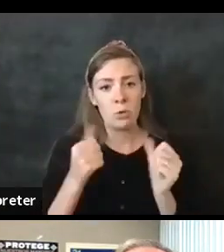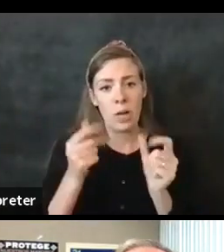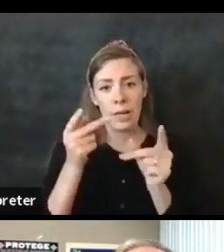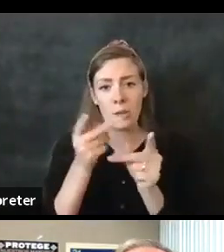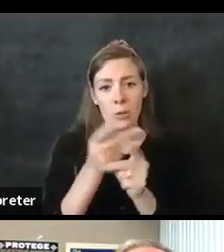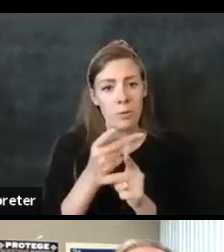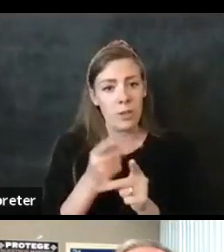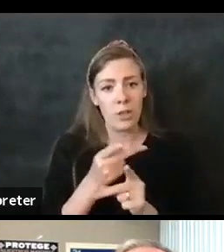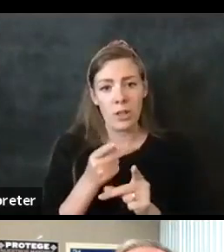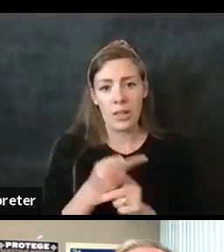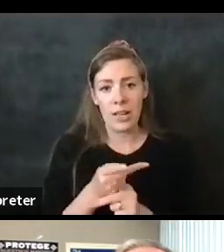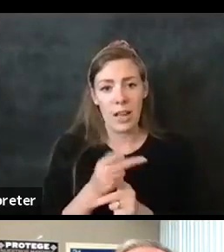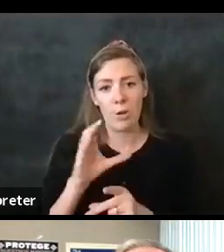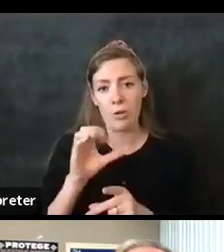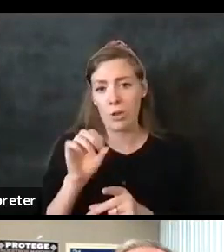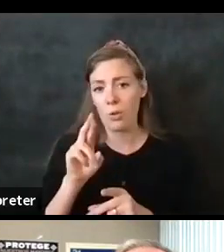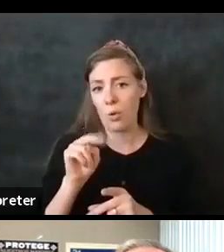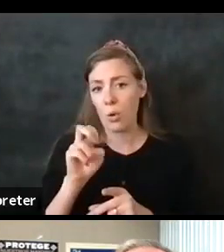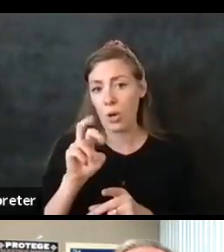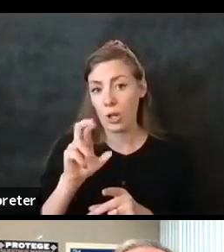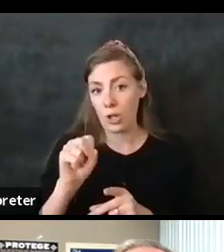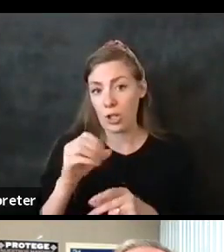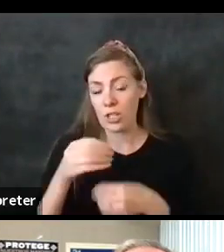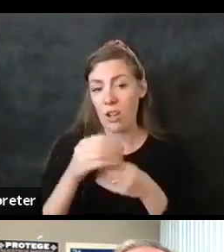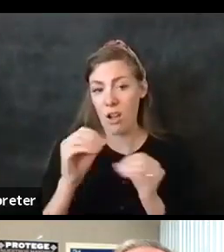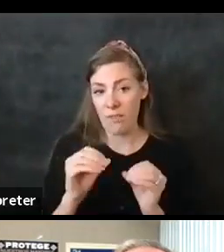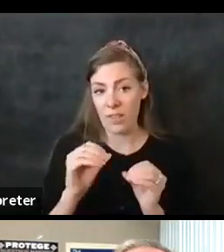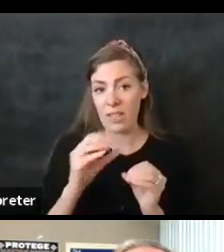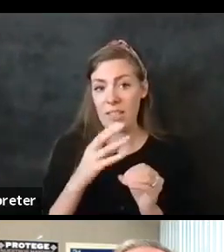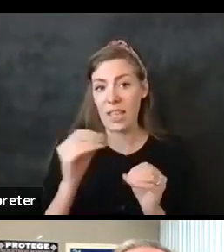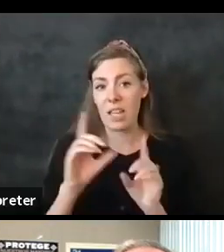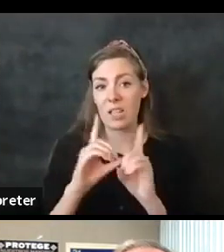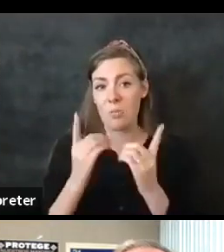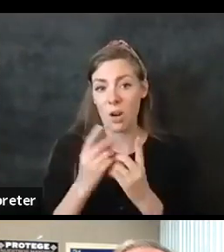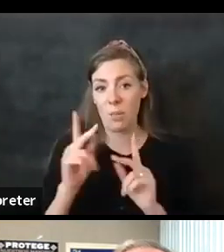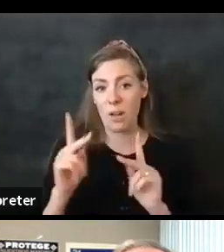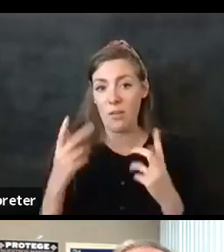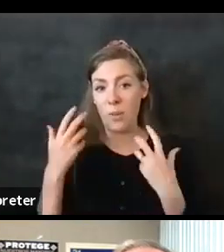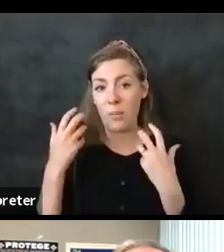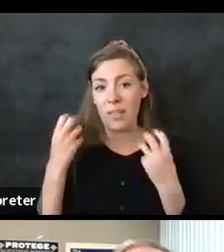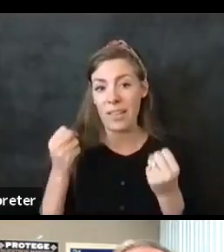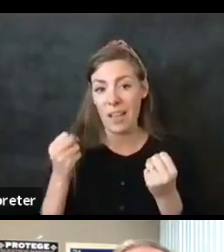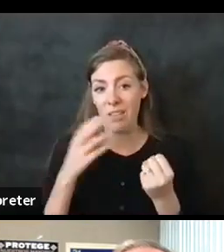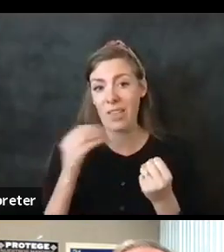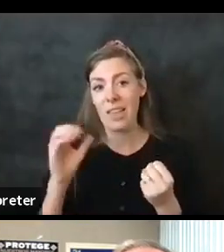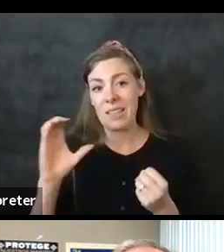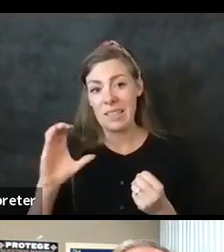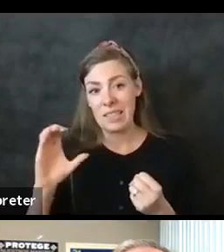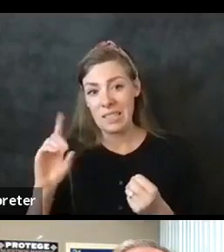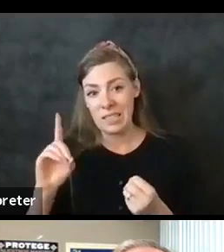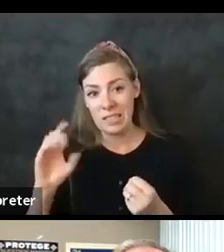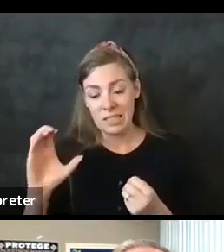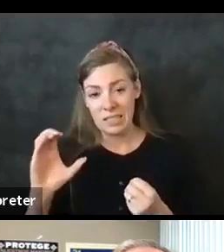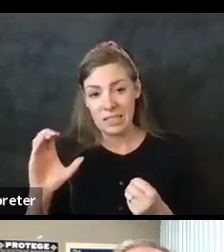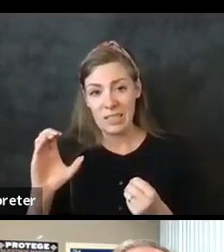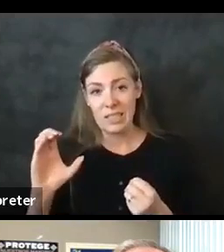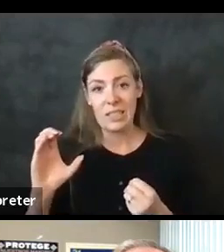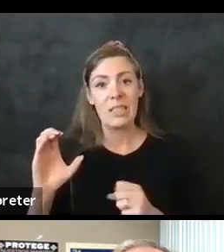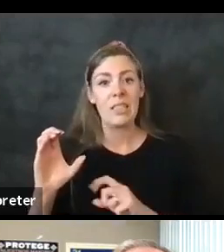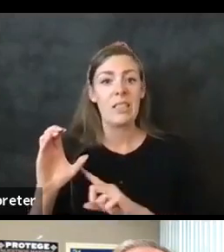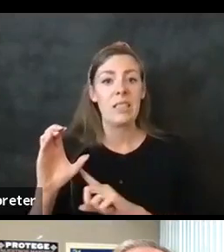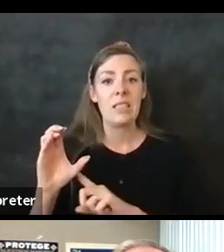Coroner's Office, as well as the California Department of Public Health and the Centers for Disease Control and Prevention.